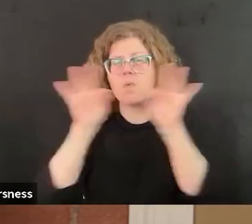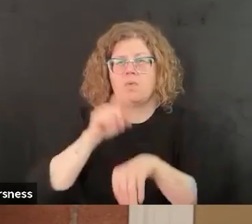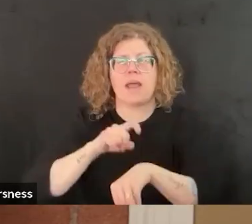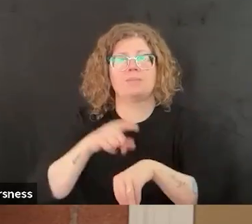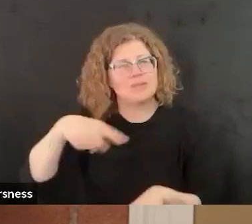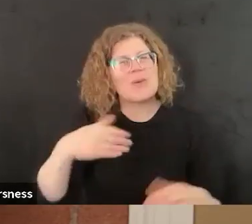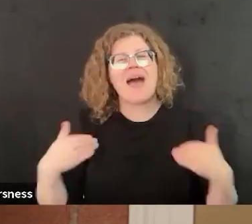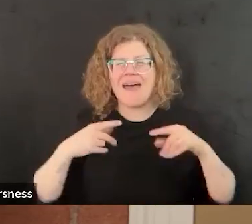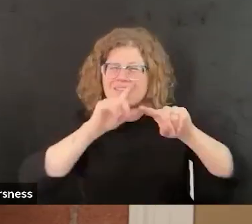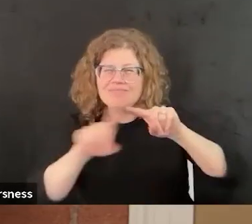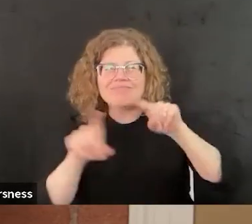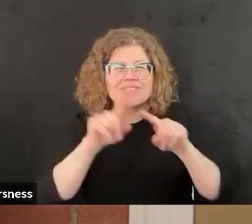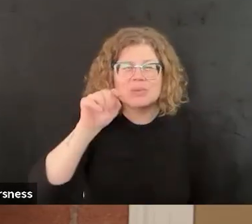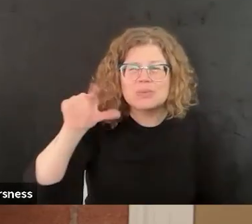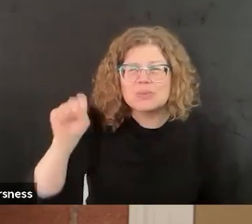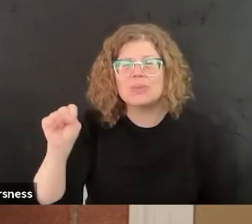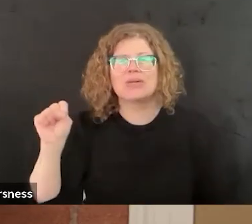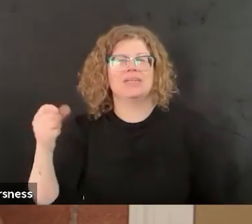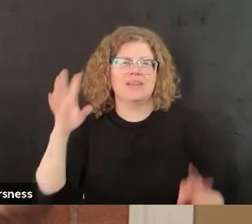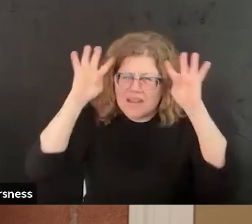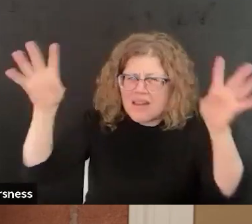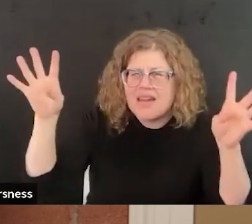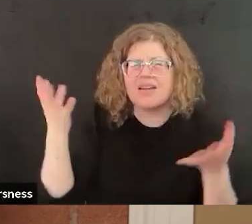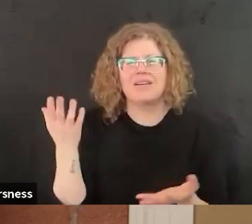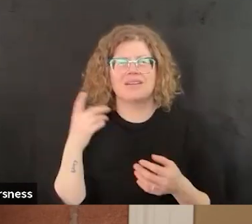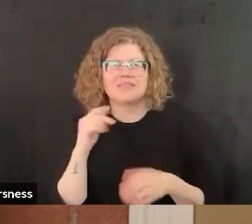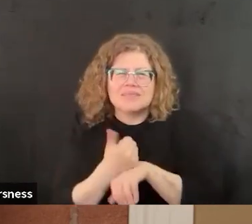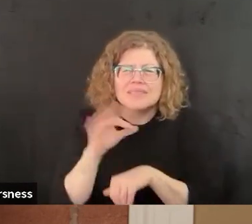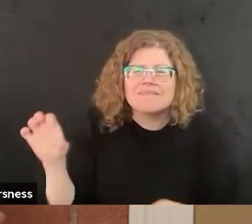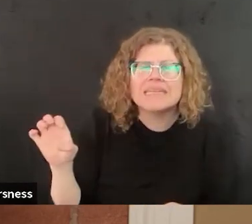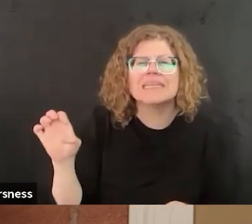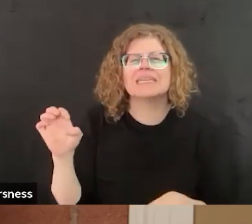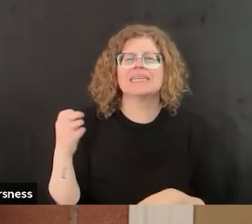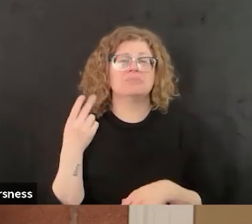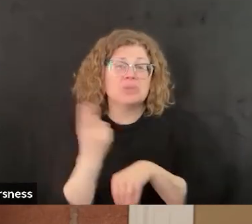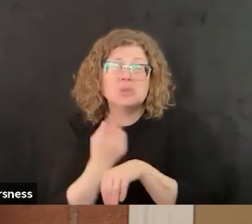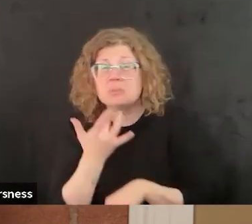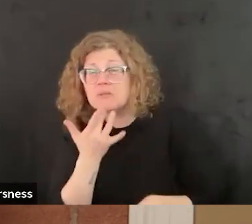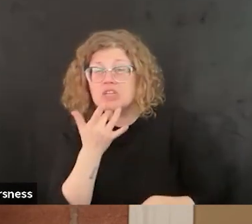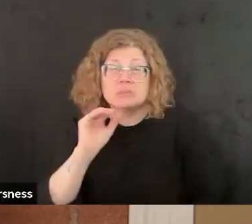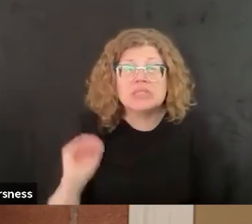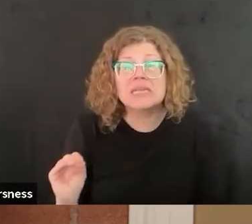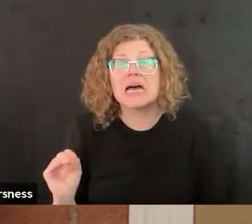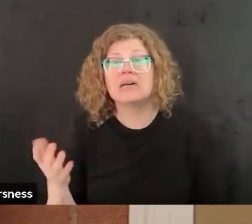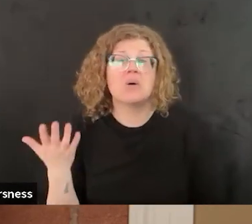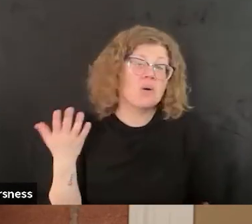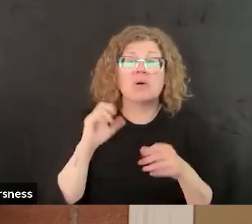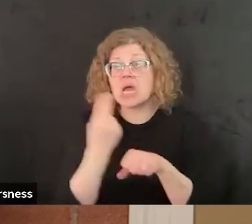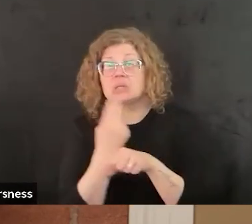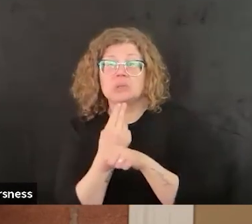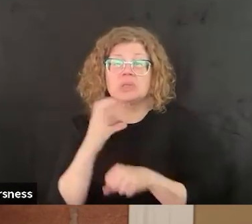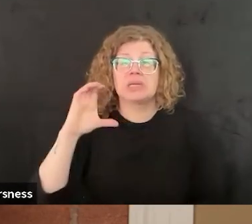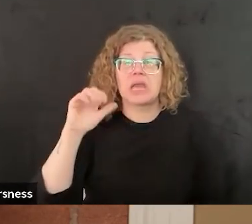lot of tools that you can use in order to support how you come up with your artist fee, so it can be based on a percentage. But you can also